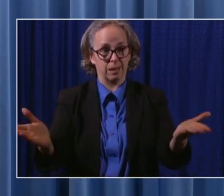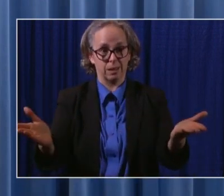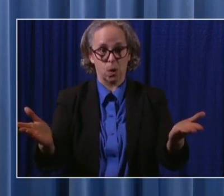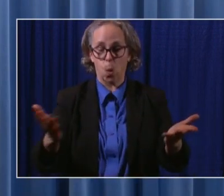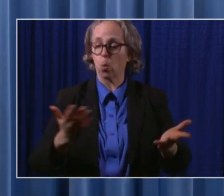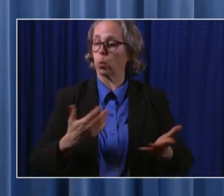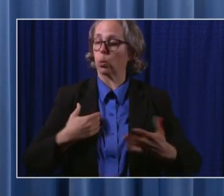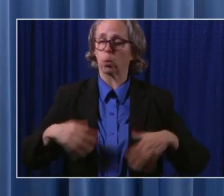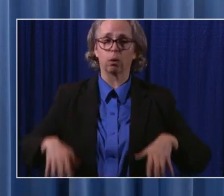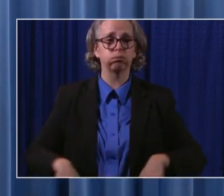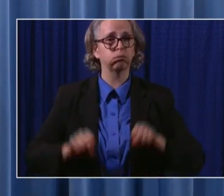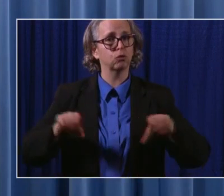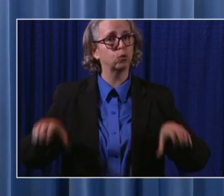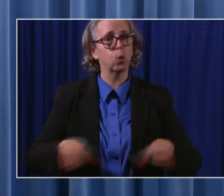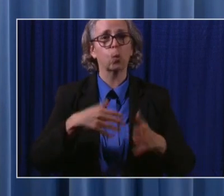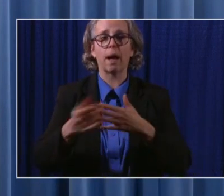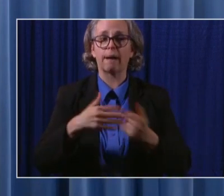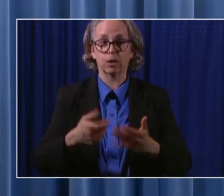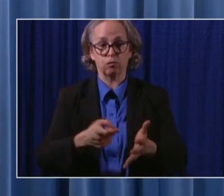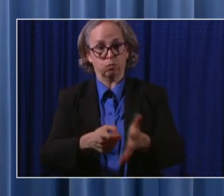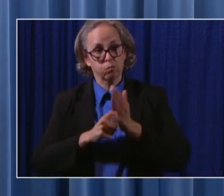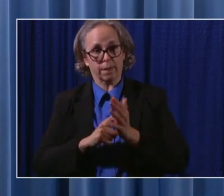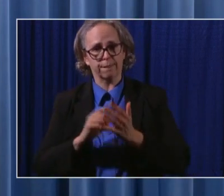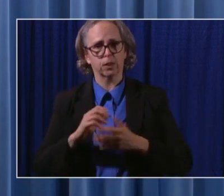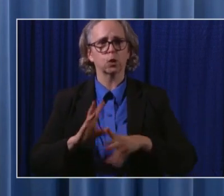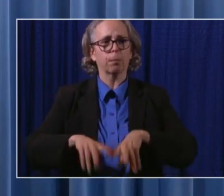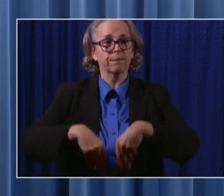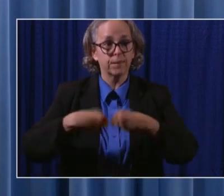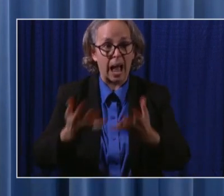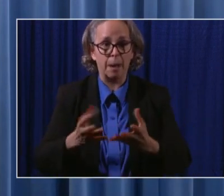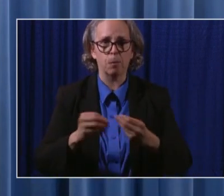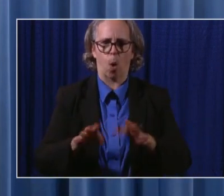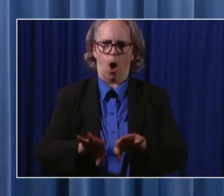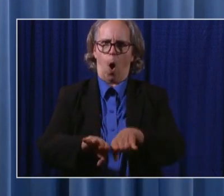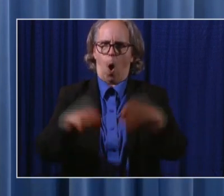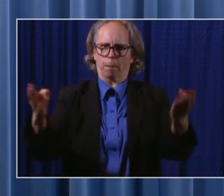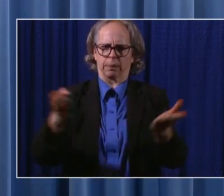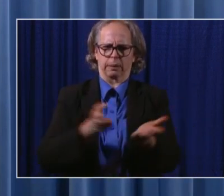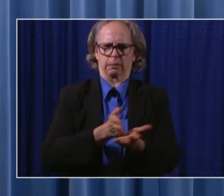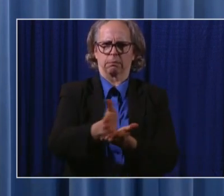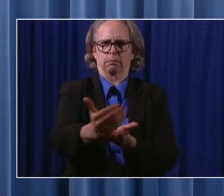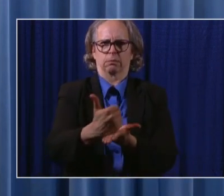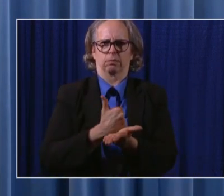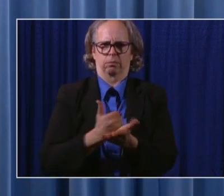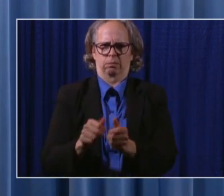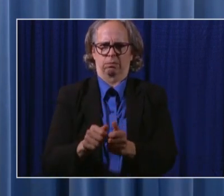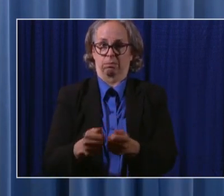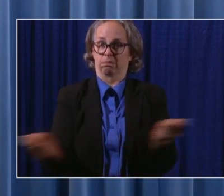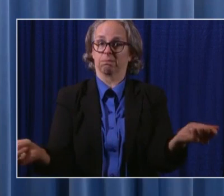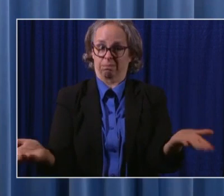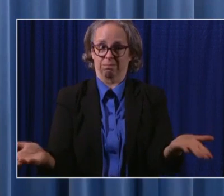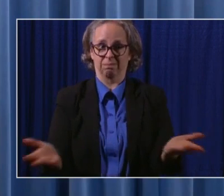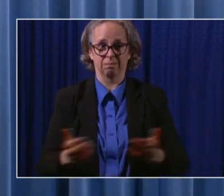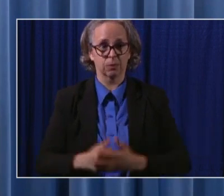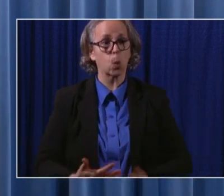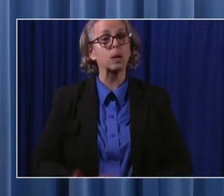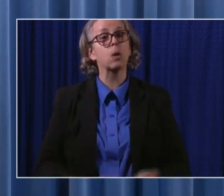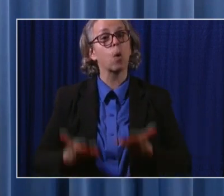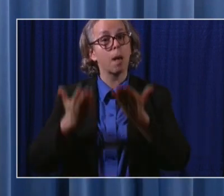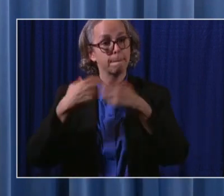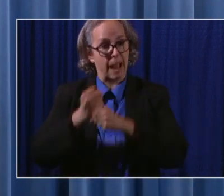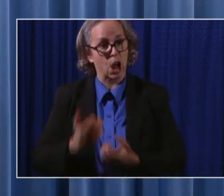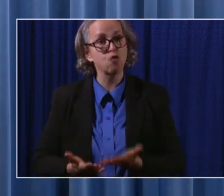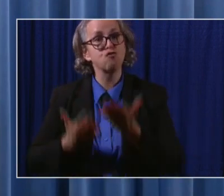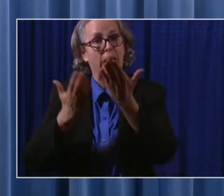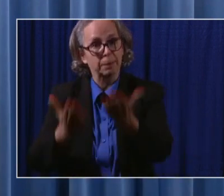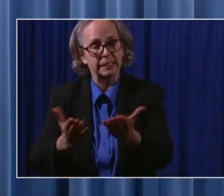openness, and we will come back with a recommendation to the General Assembly. And I'm sure members of the General Assembly are looking